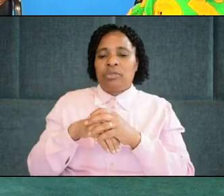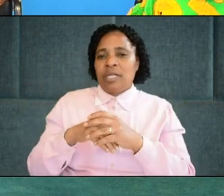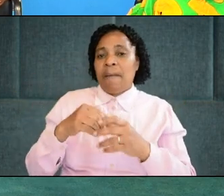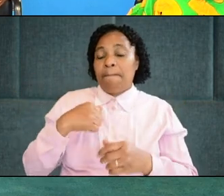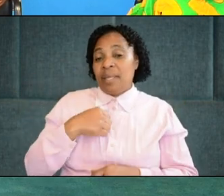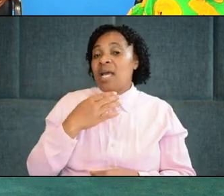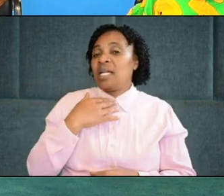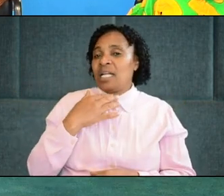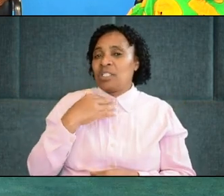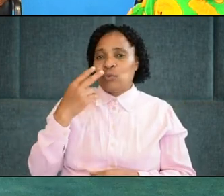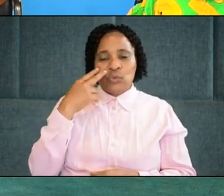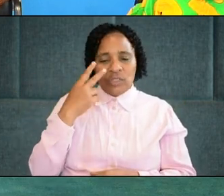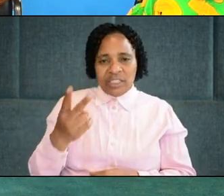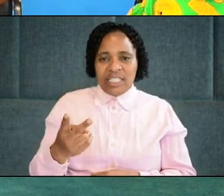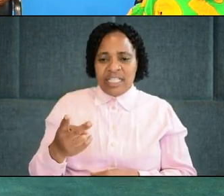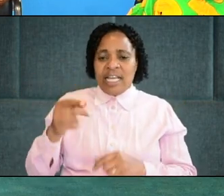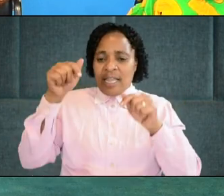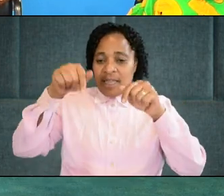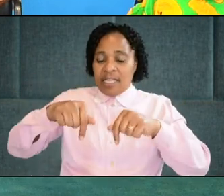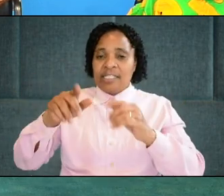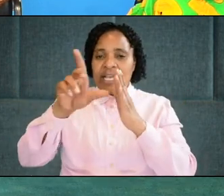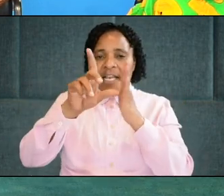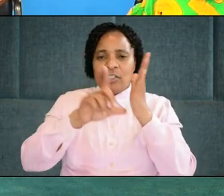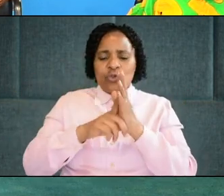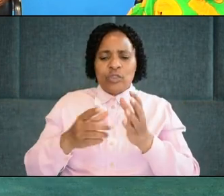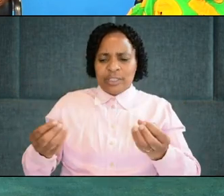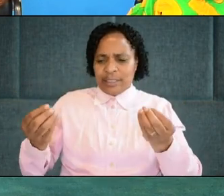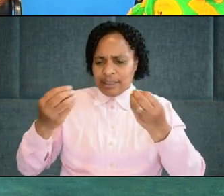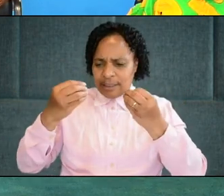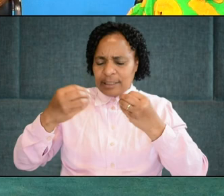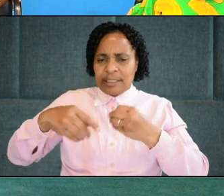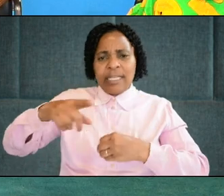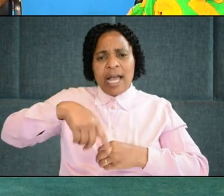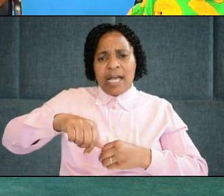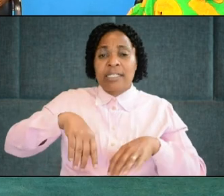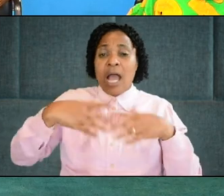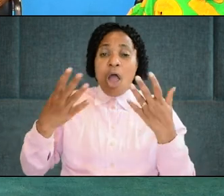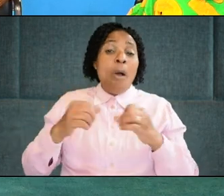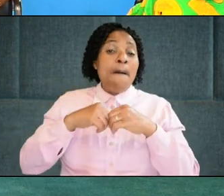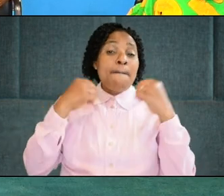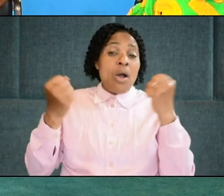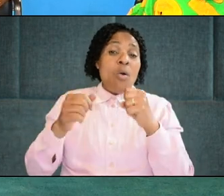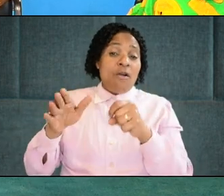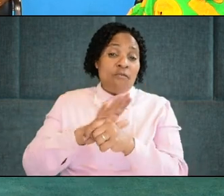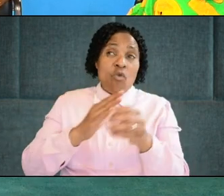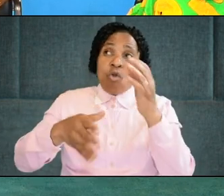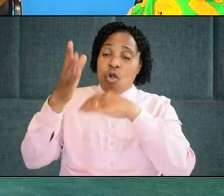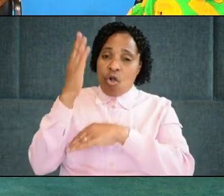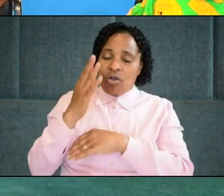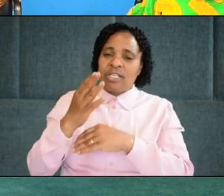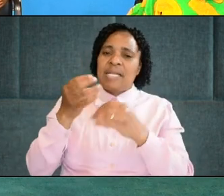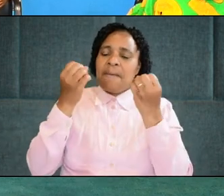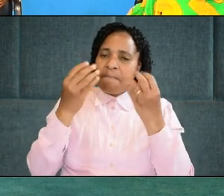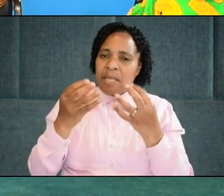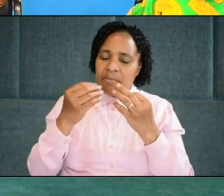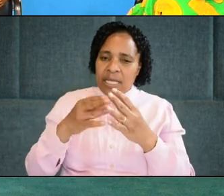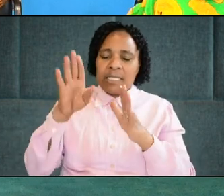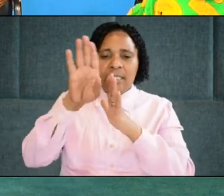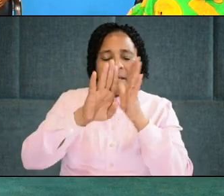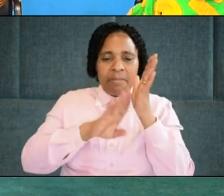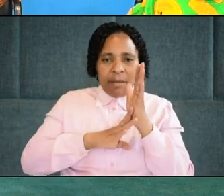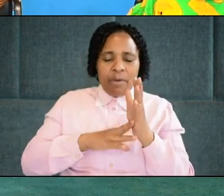like to say that this lesson teaches us just how powerful God is, and there are several other stories in the Bible